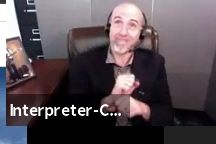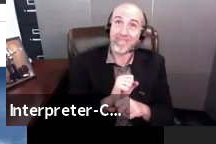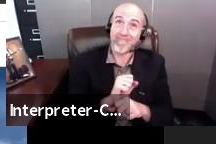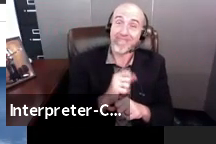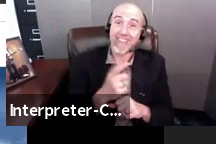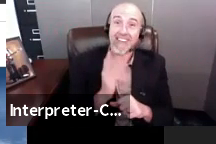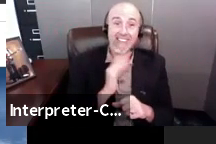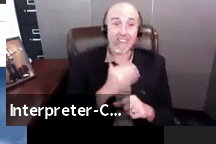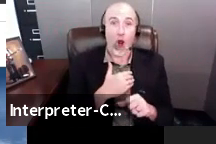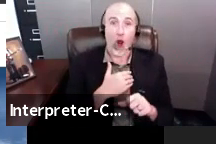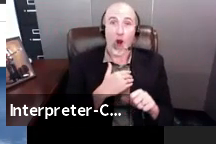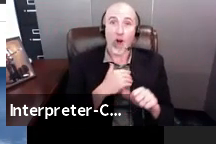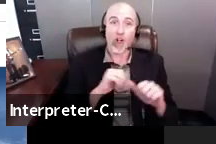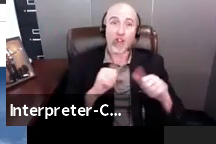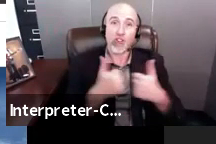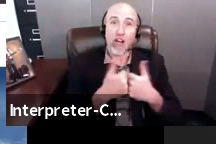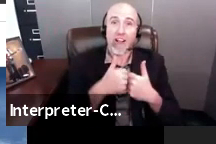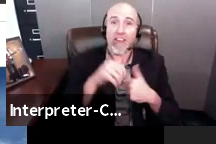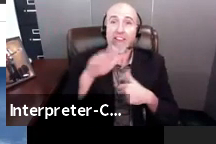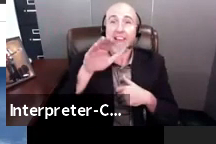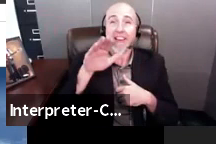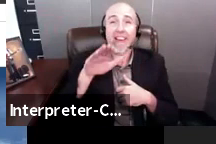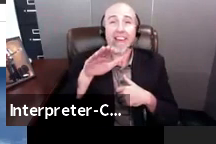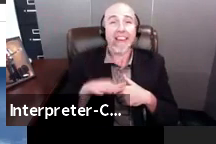is our Challenger Little League Baseball